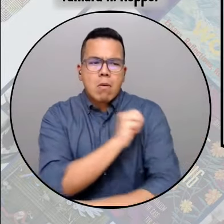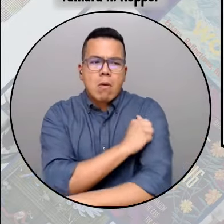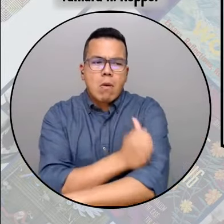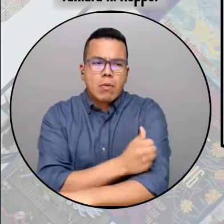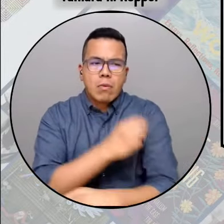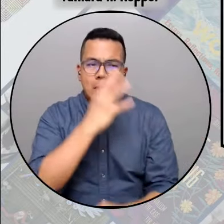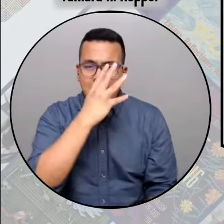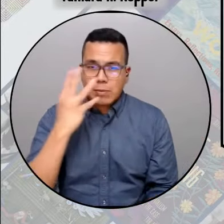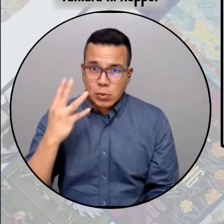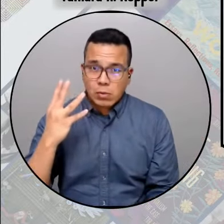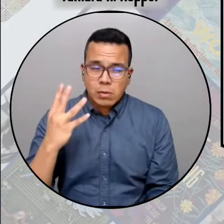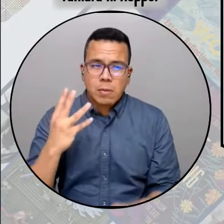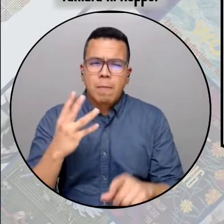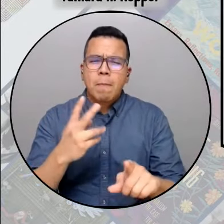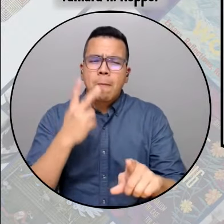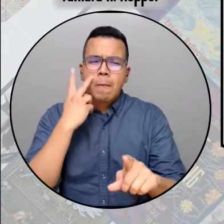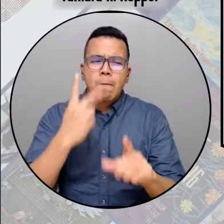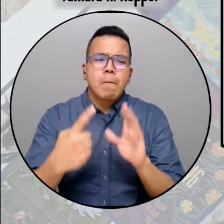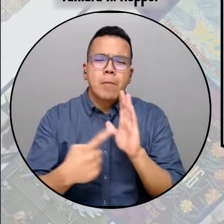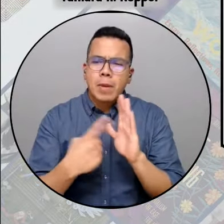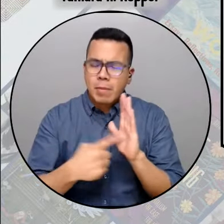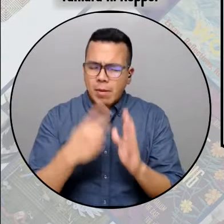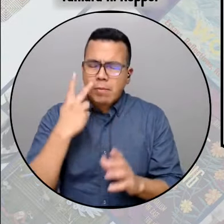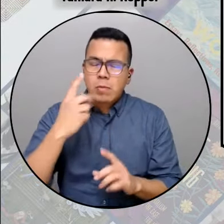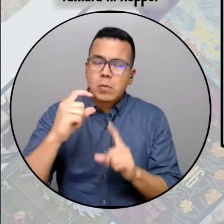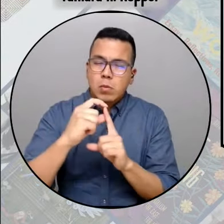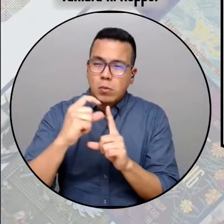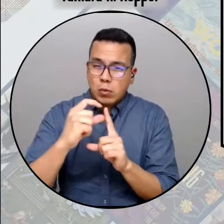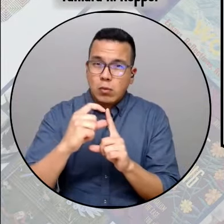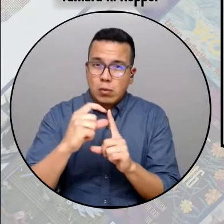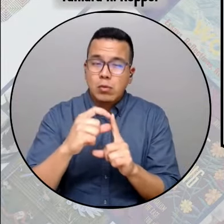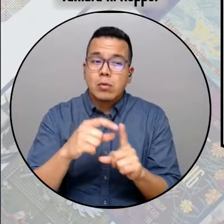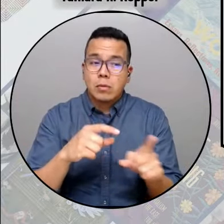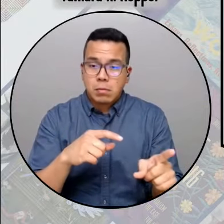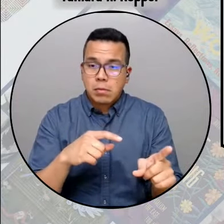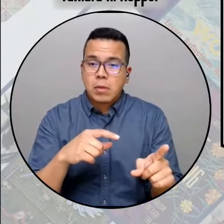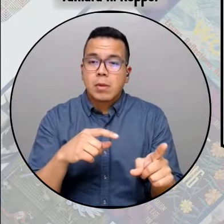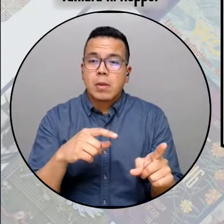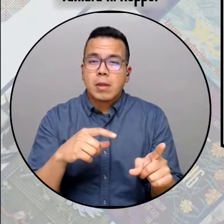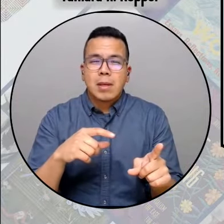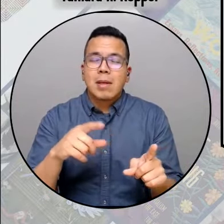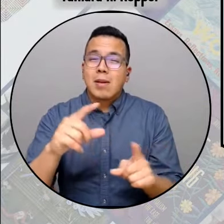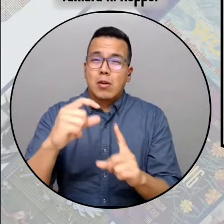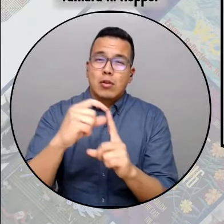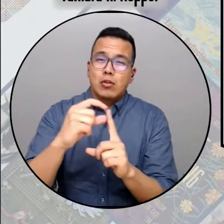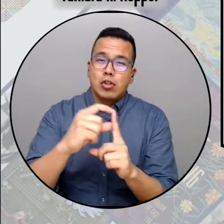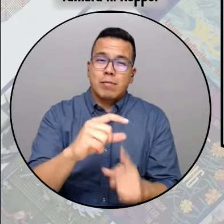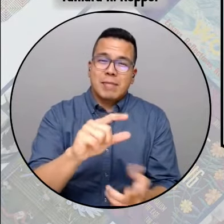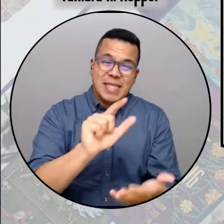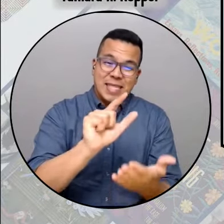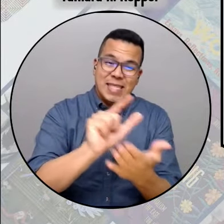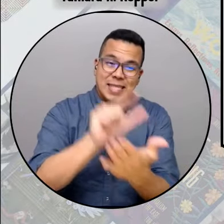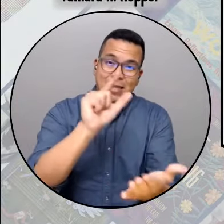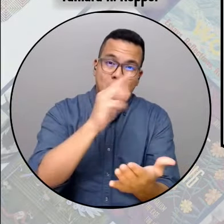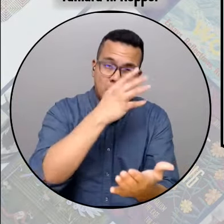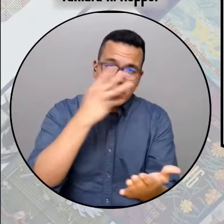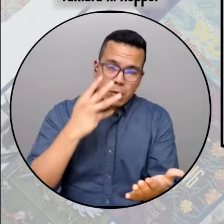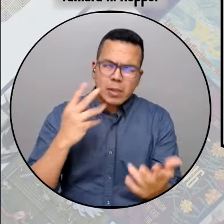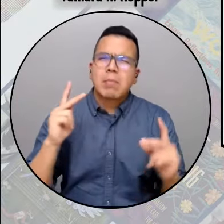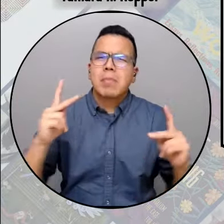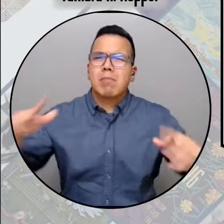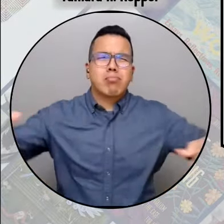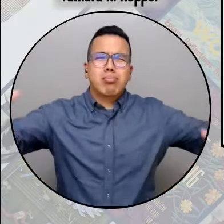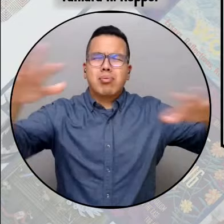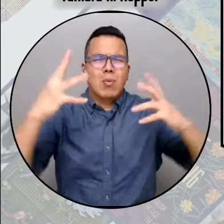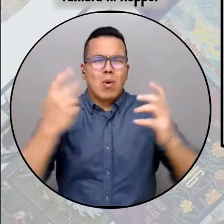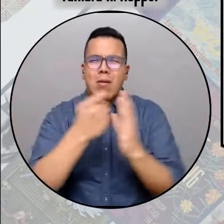times, and there's a lot of effort to get rid of the term illegal immigrants. I don't know if some of you remember